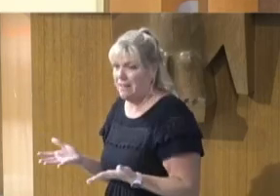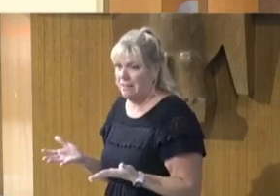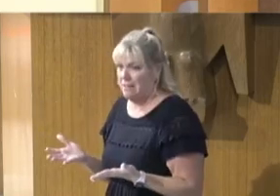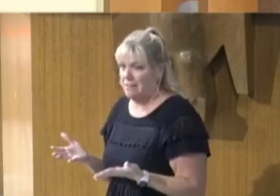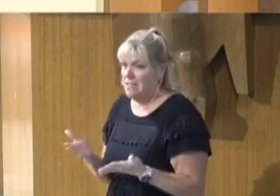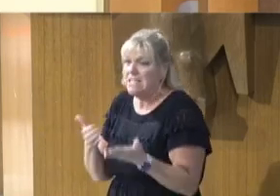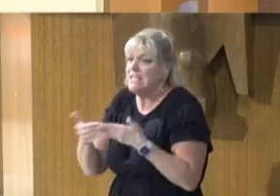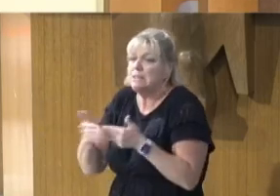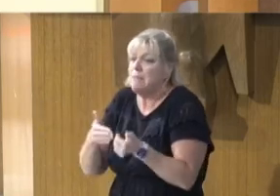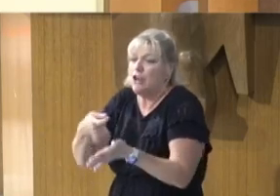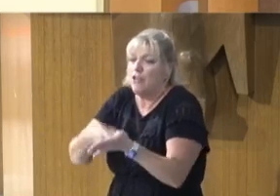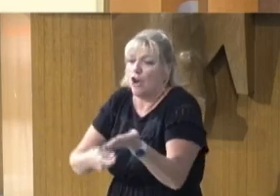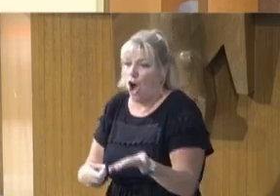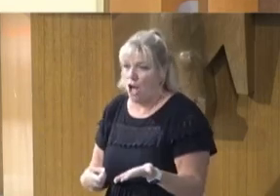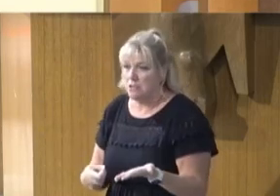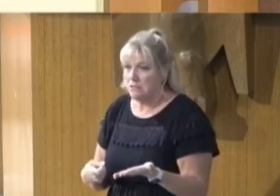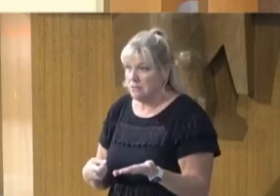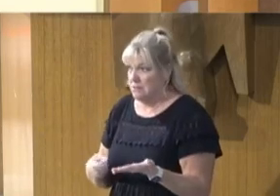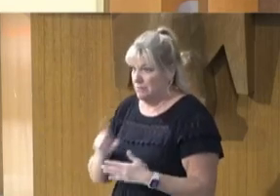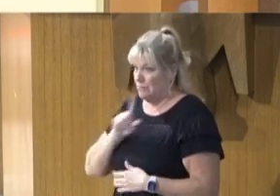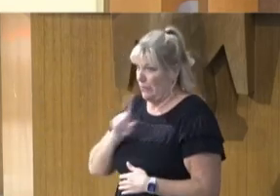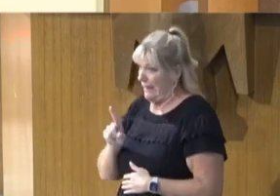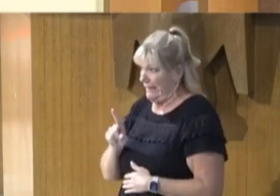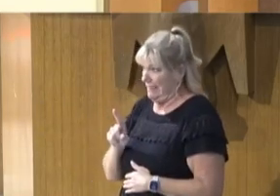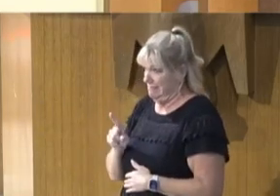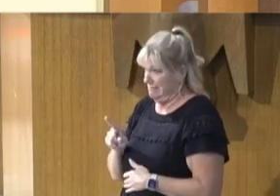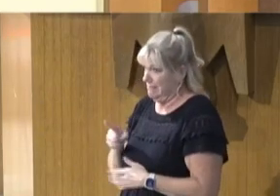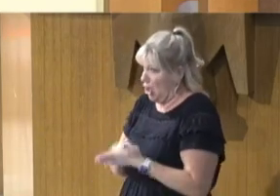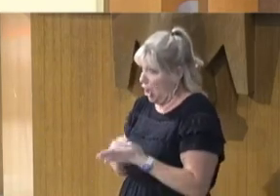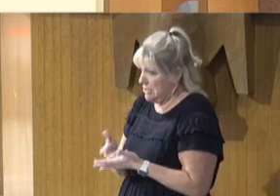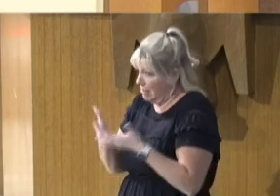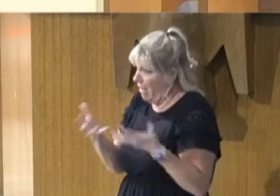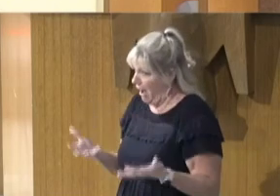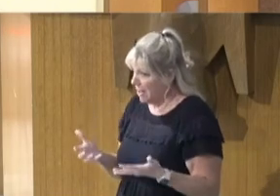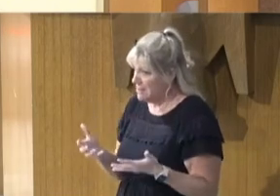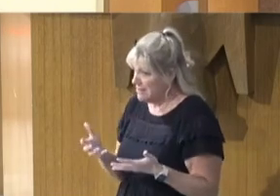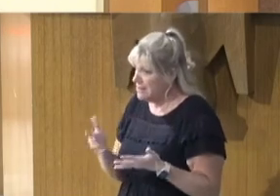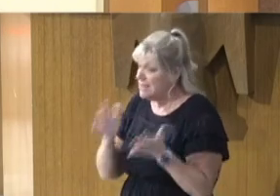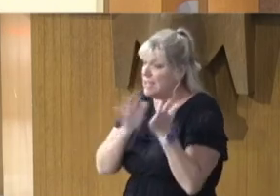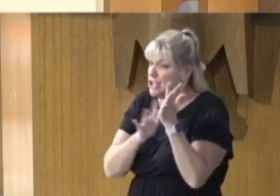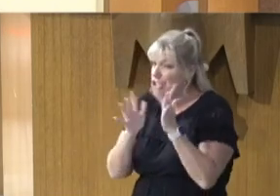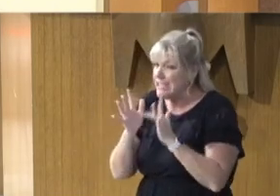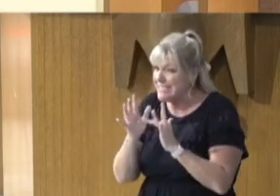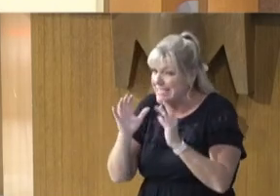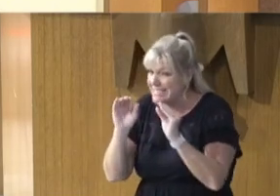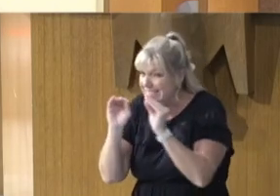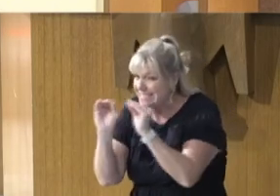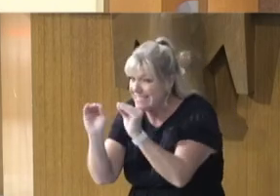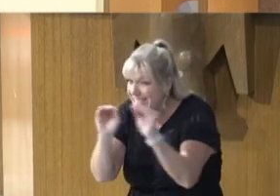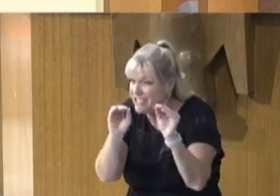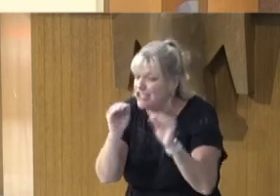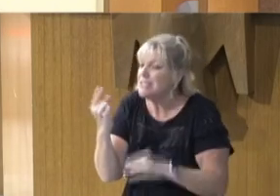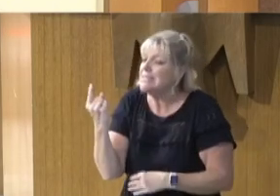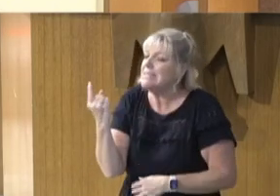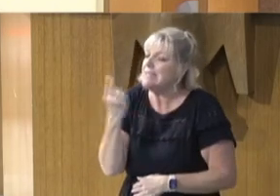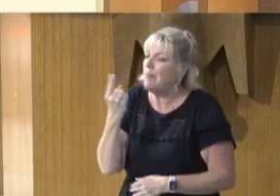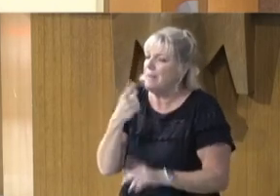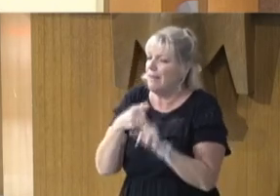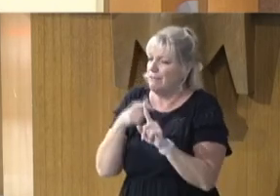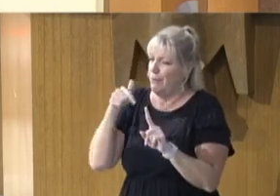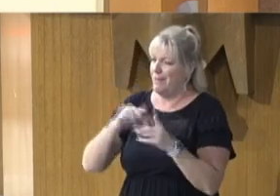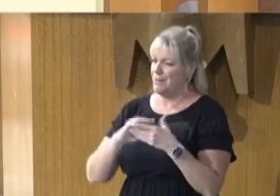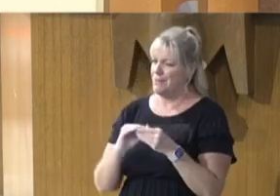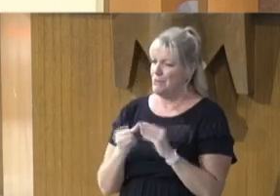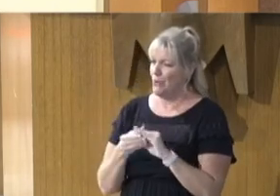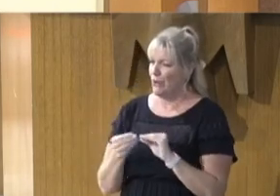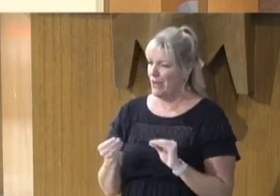it ends up being a lot. If Jesus is teaching all of us something in this pointed parable,